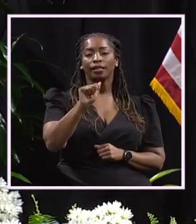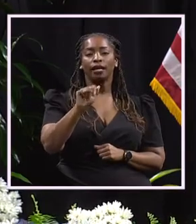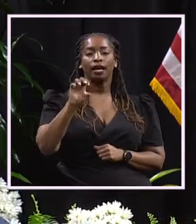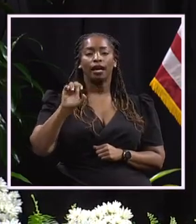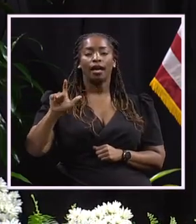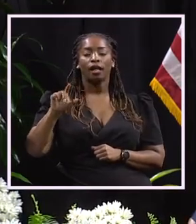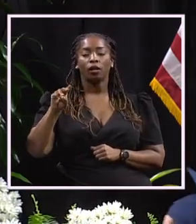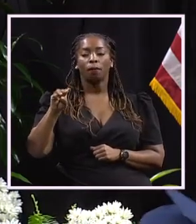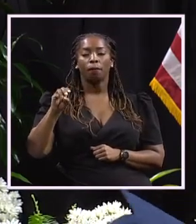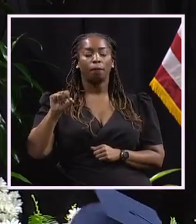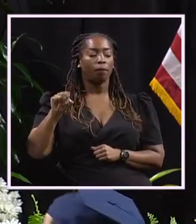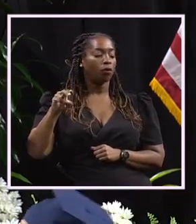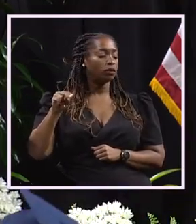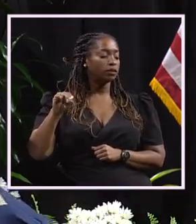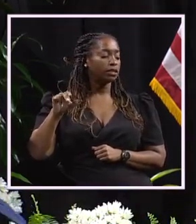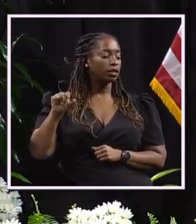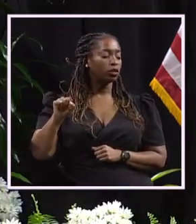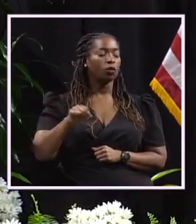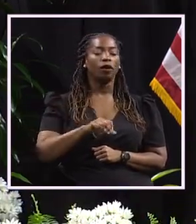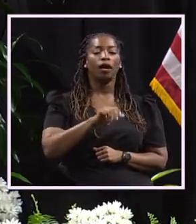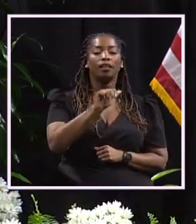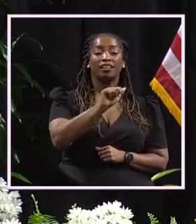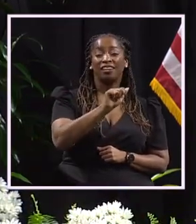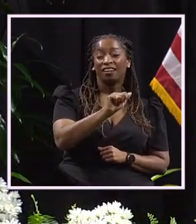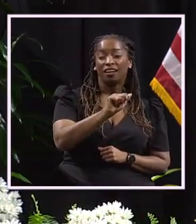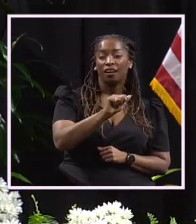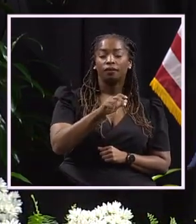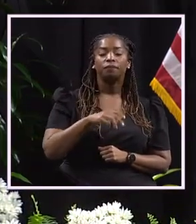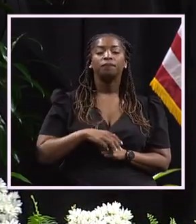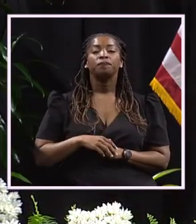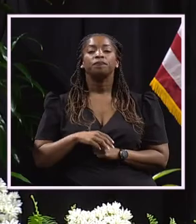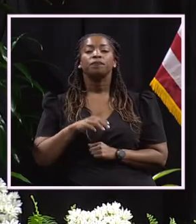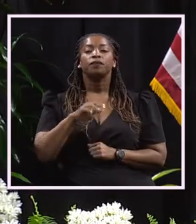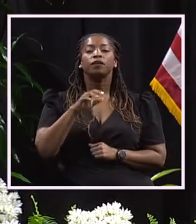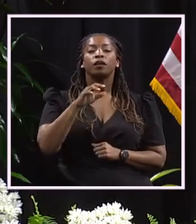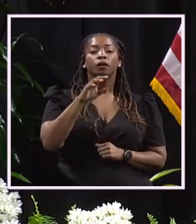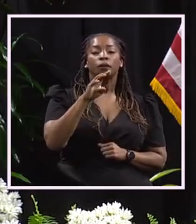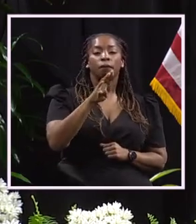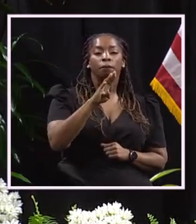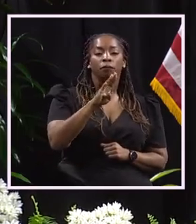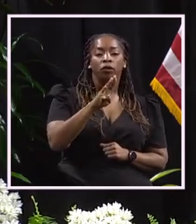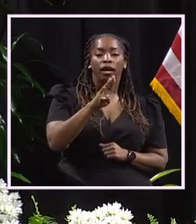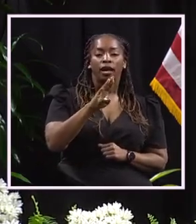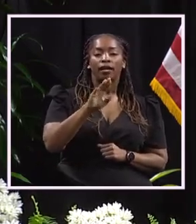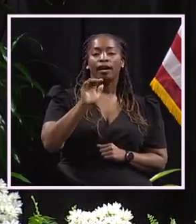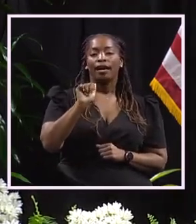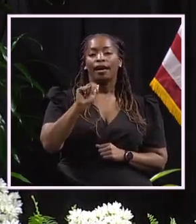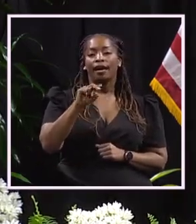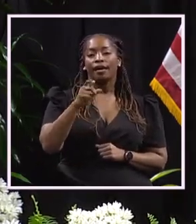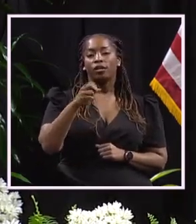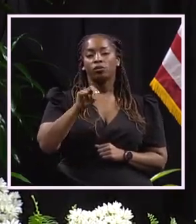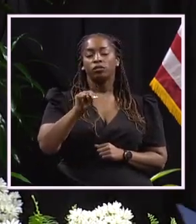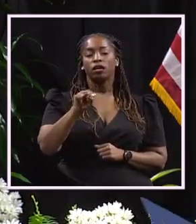Brianna Monique Garcia. Brianna Lee Anderson Rodriguez.